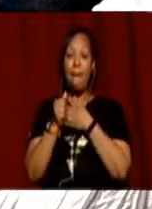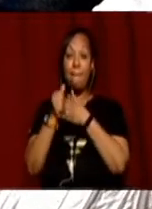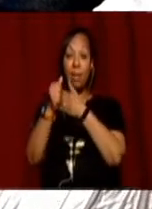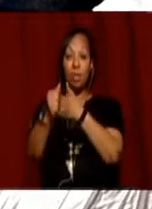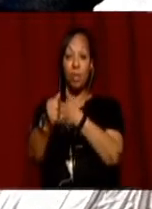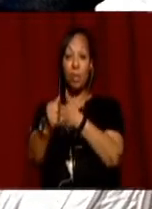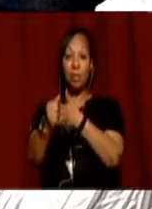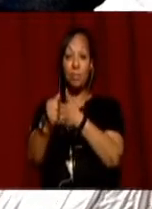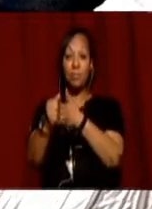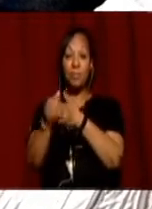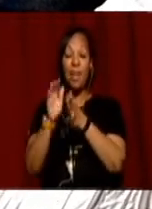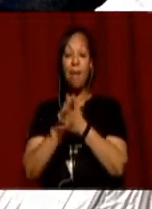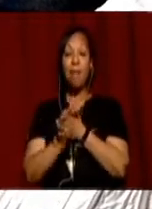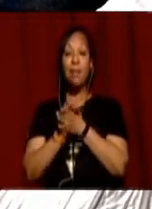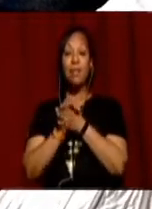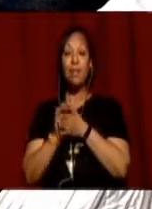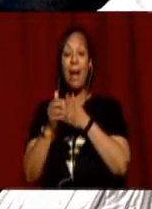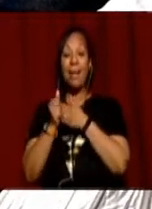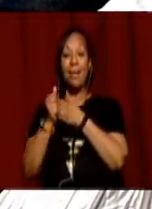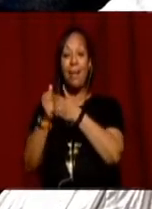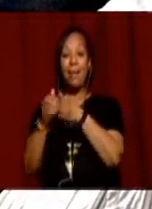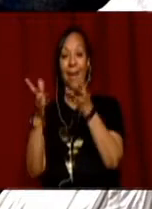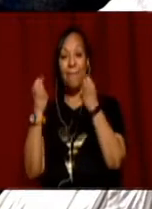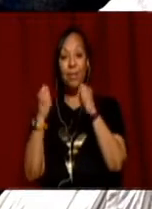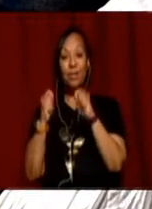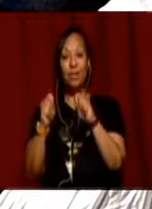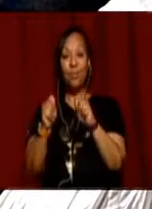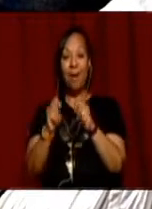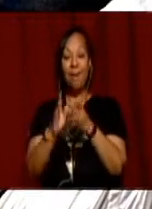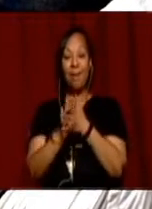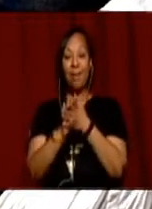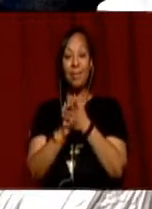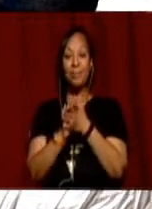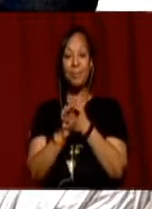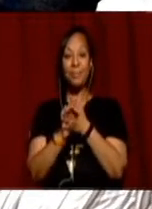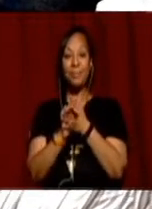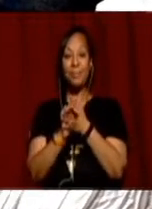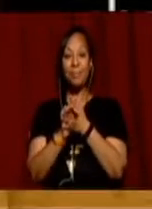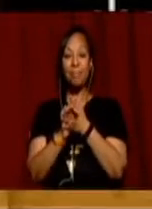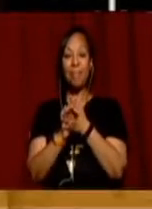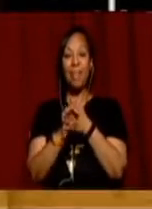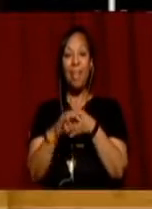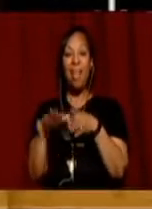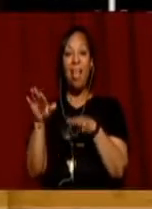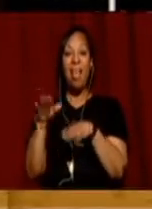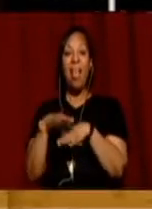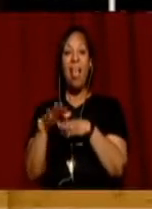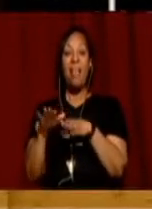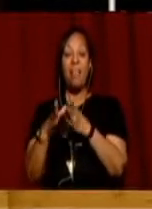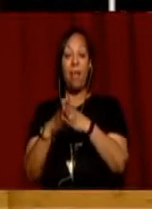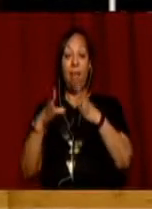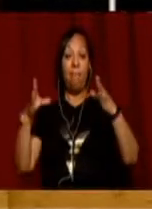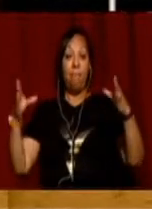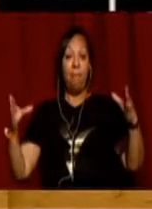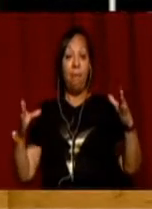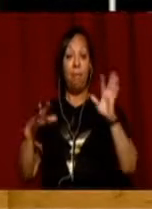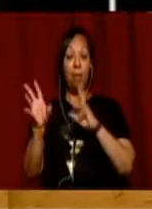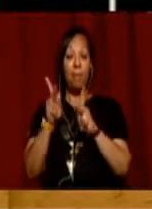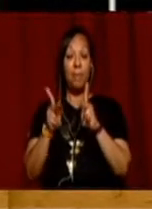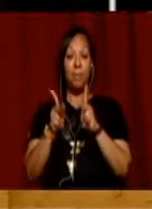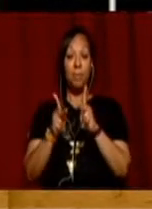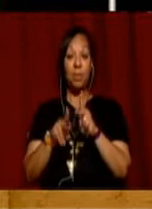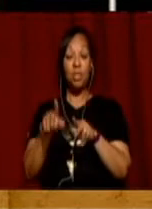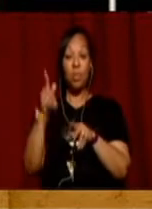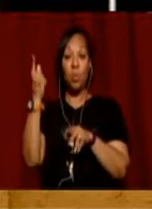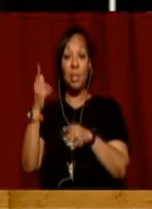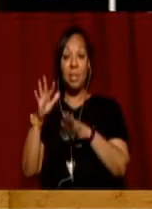I led an effort to consolidate the integrated eligibility system that brought in people into one